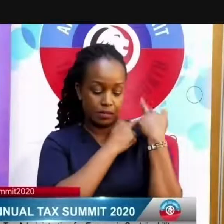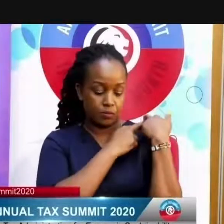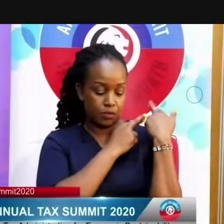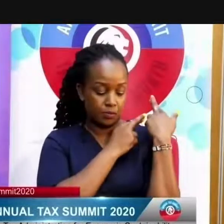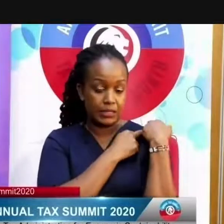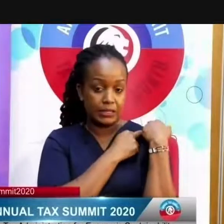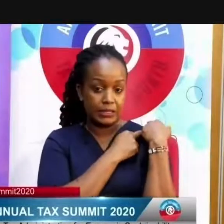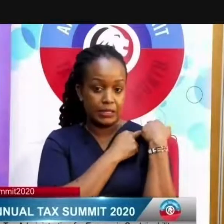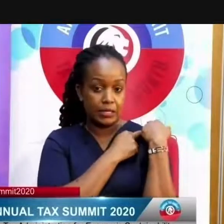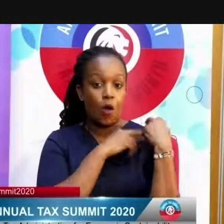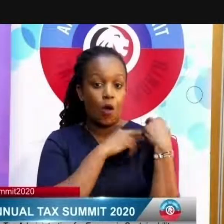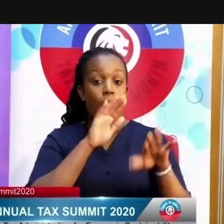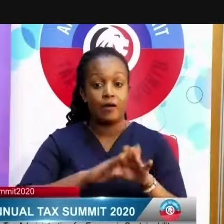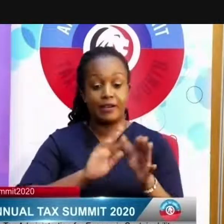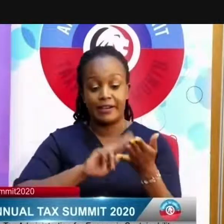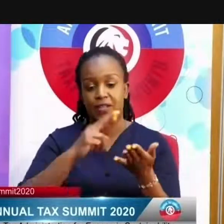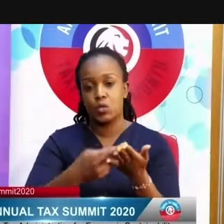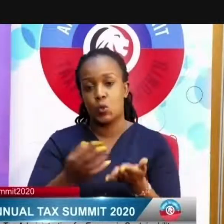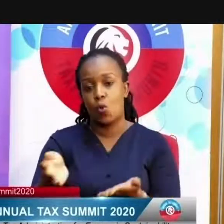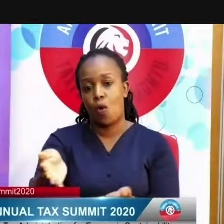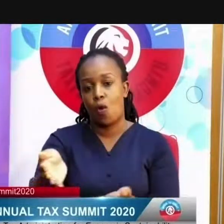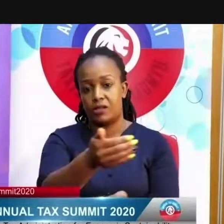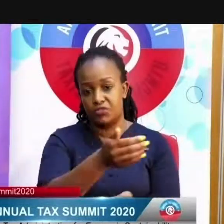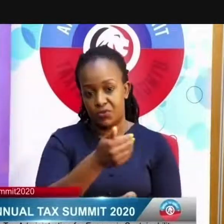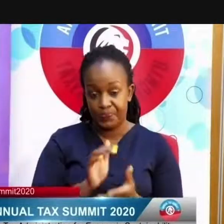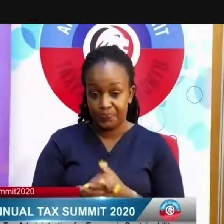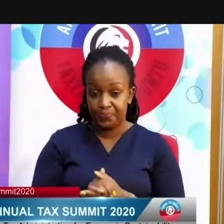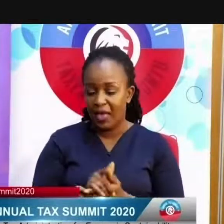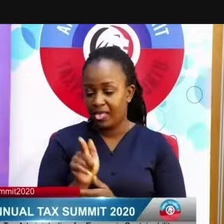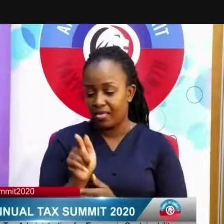collection. This included